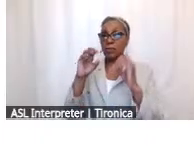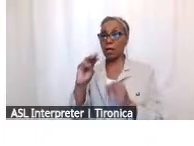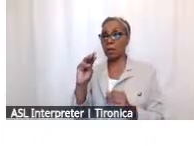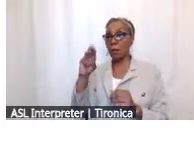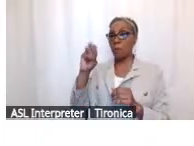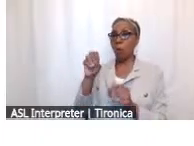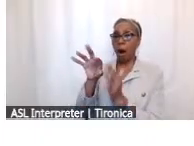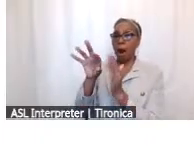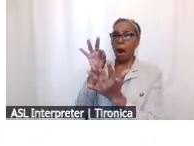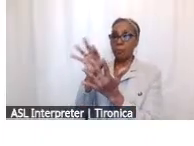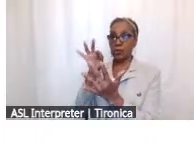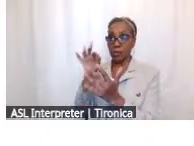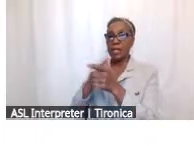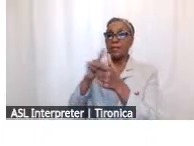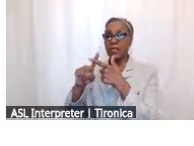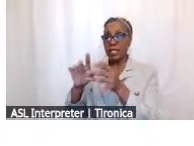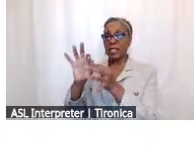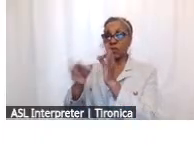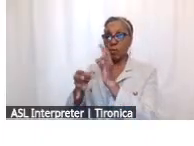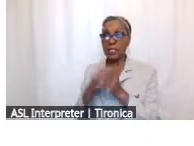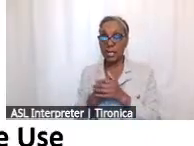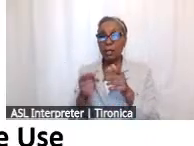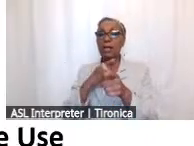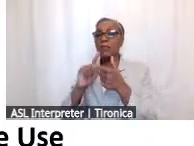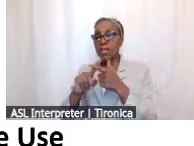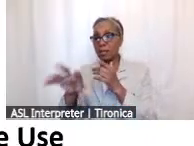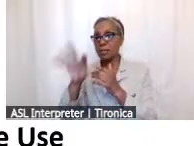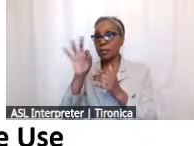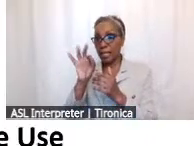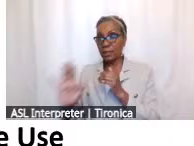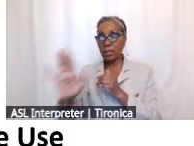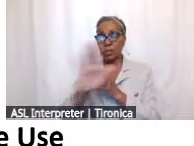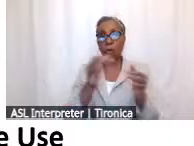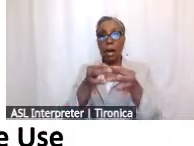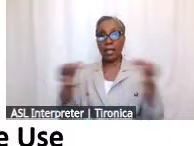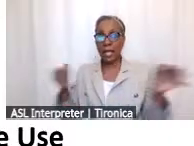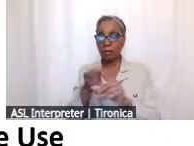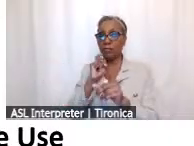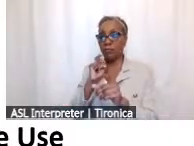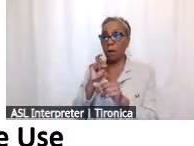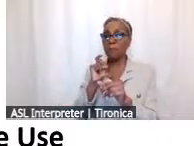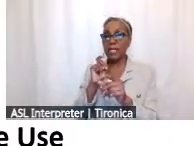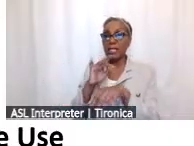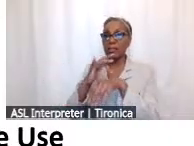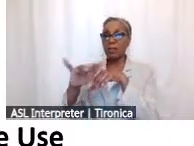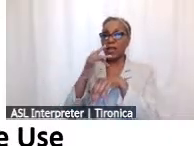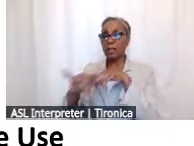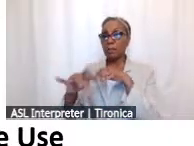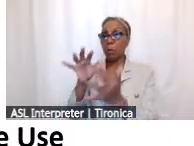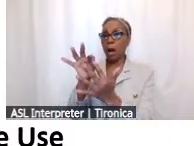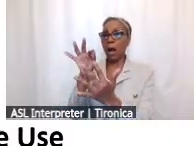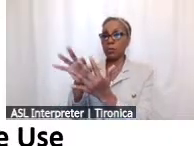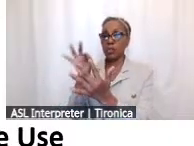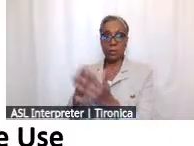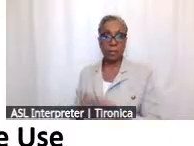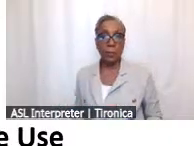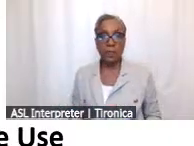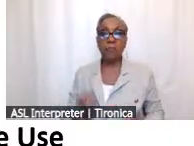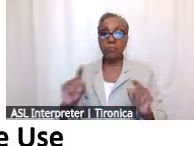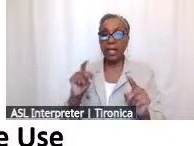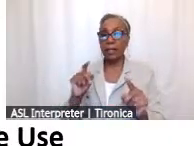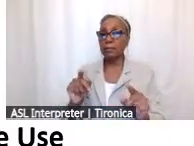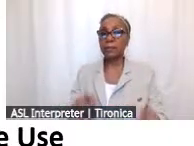then Interpretation, and then selecting your language from the available options. We